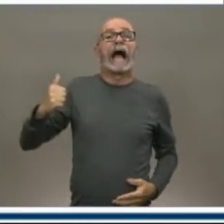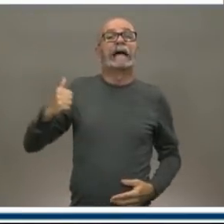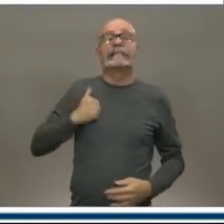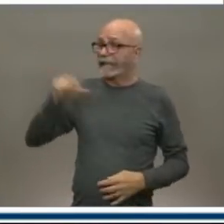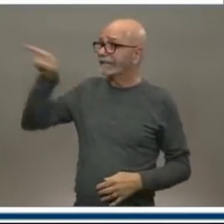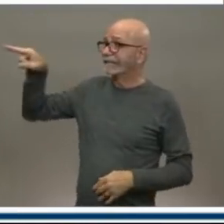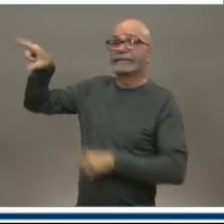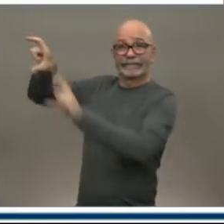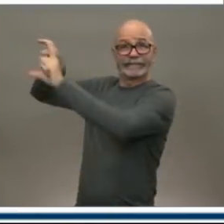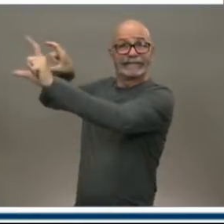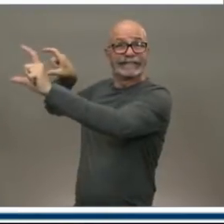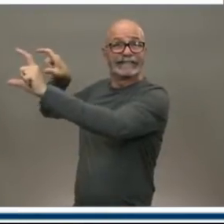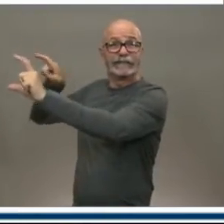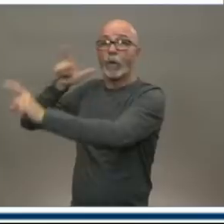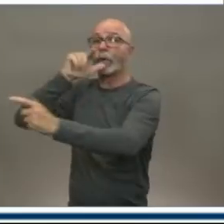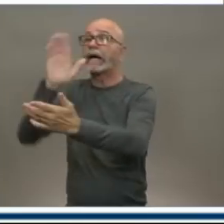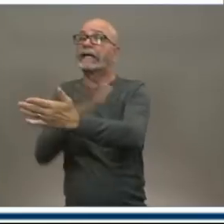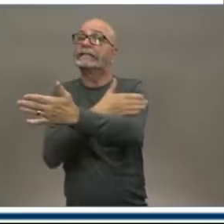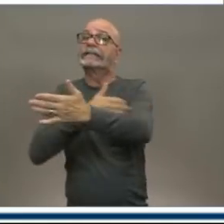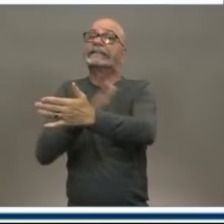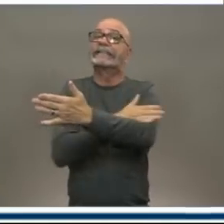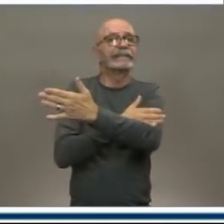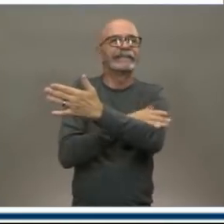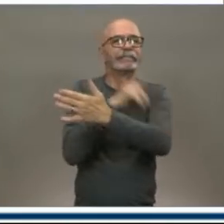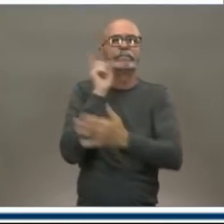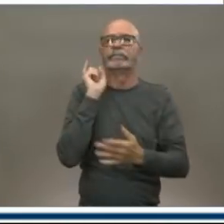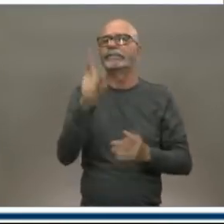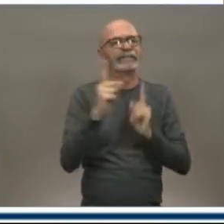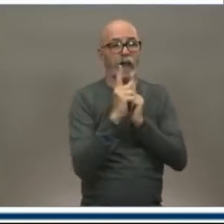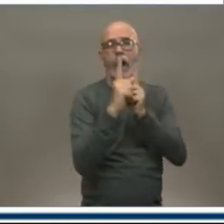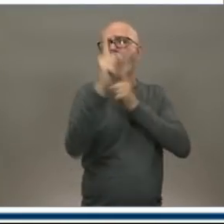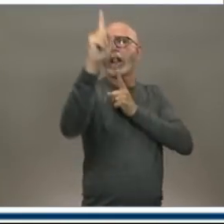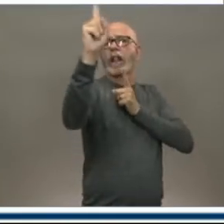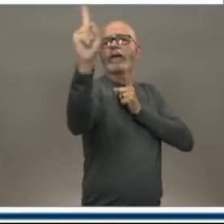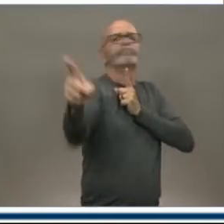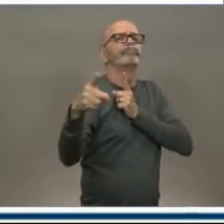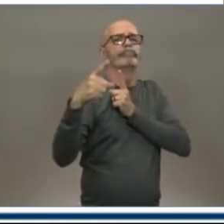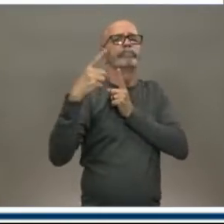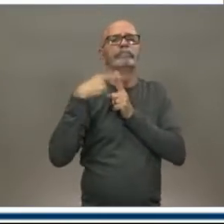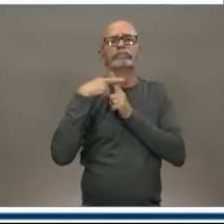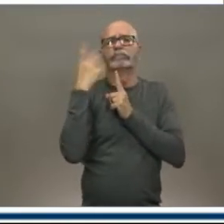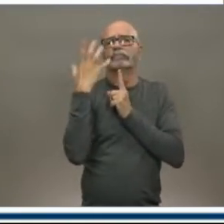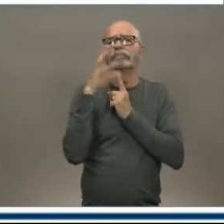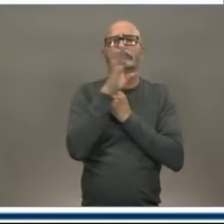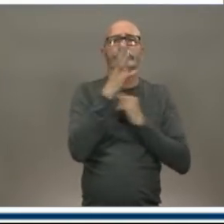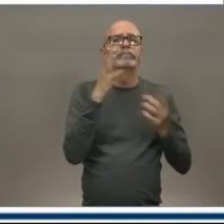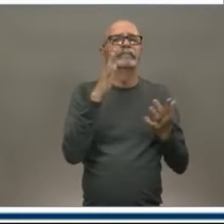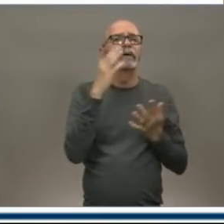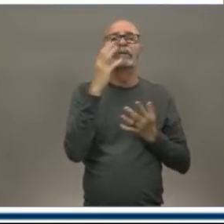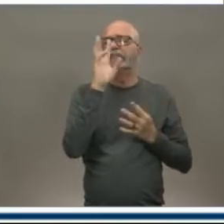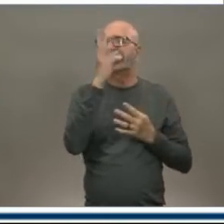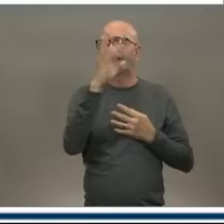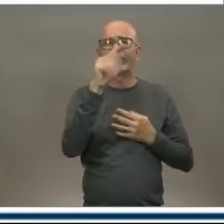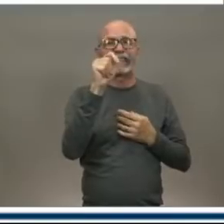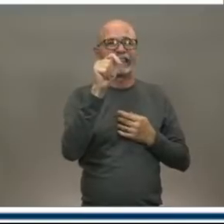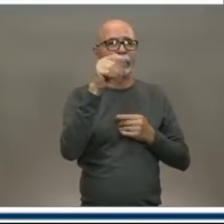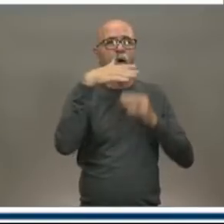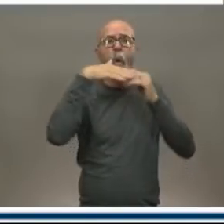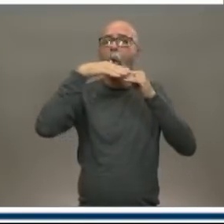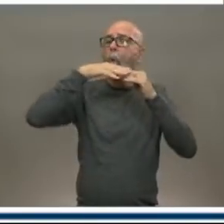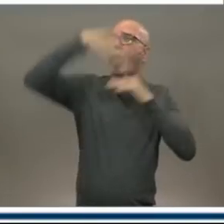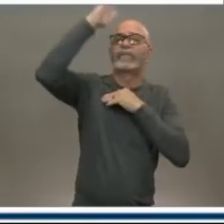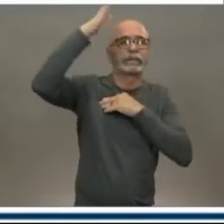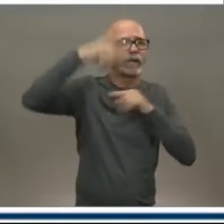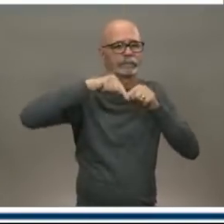anybody singing is a minimum of 6 feet from anybody else. And this might be, we would also say that this is not a year to have